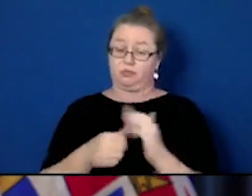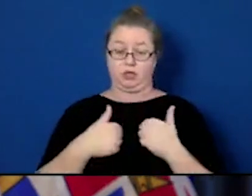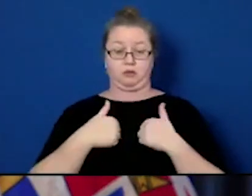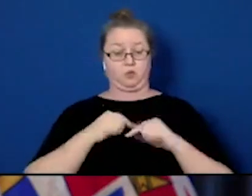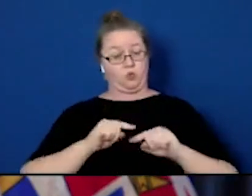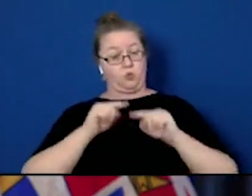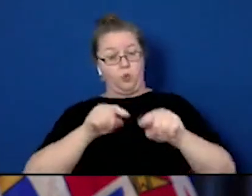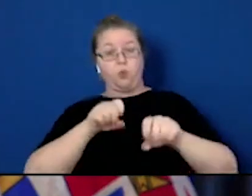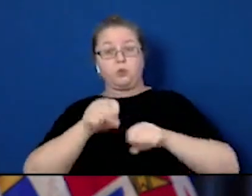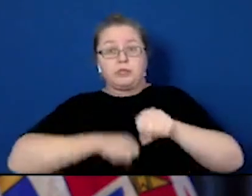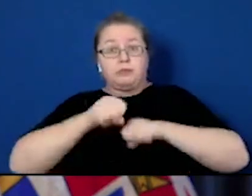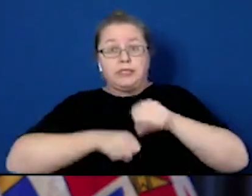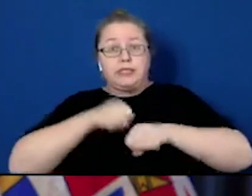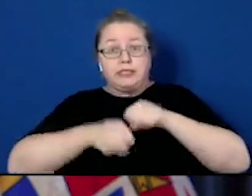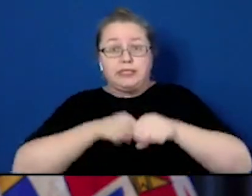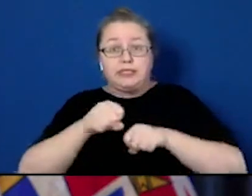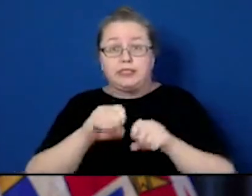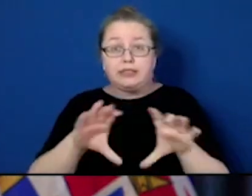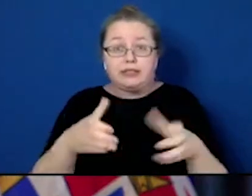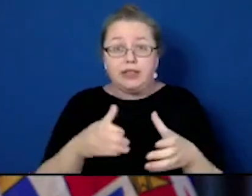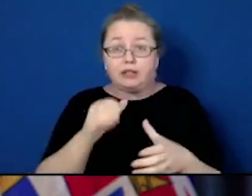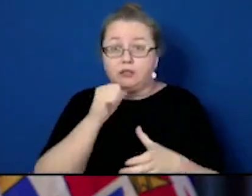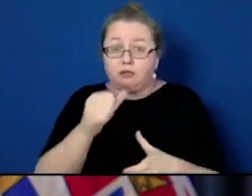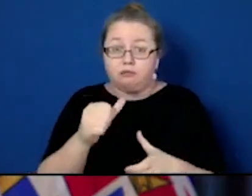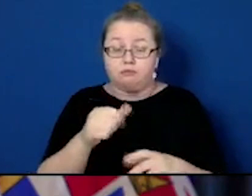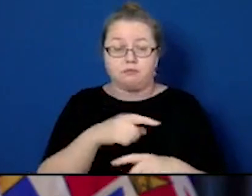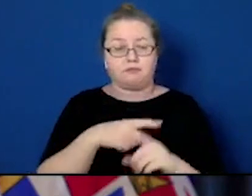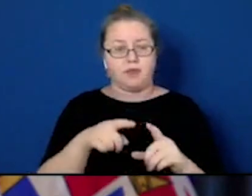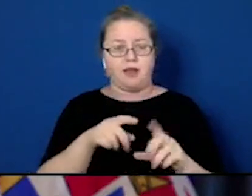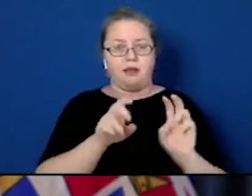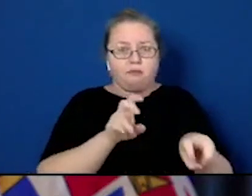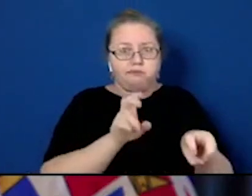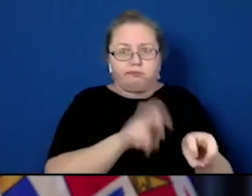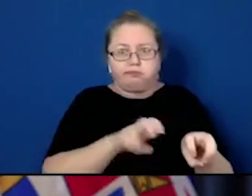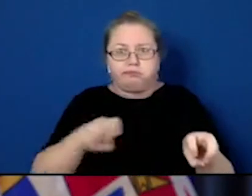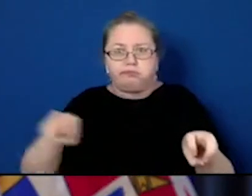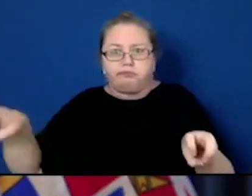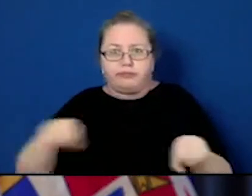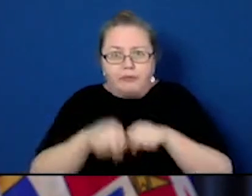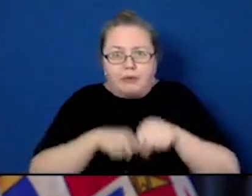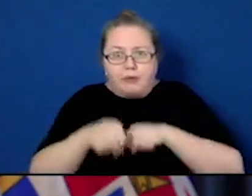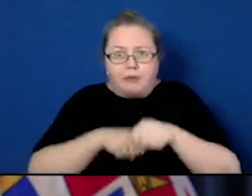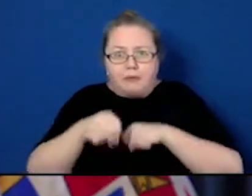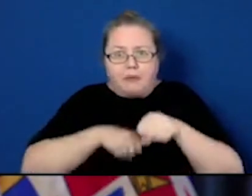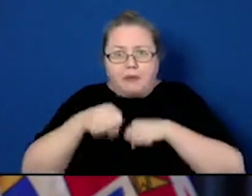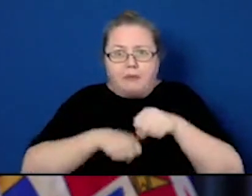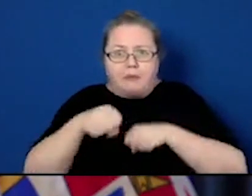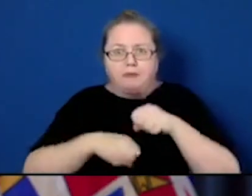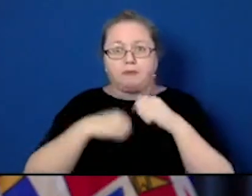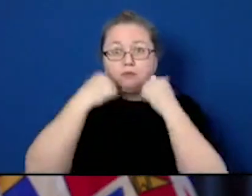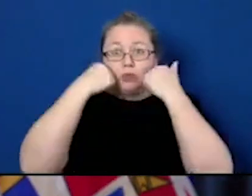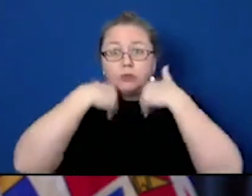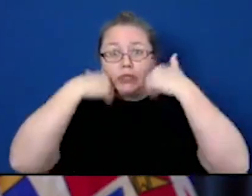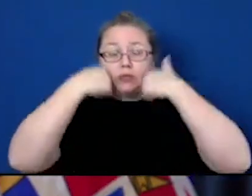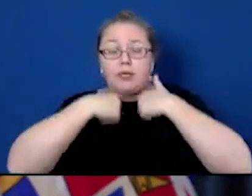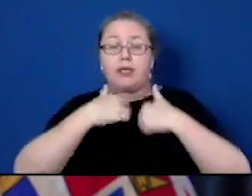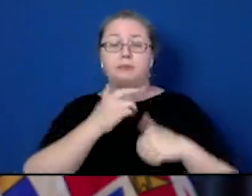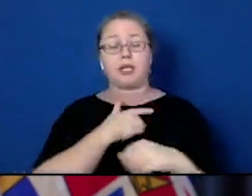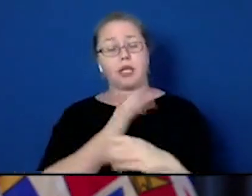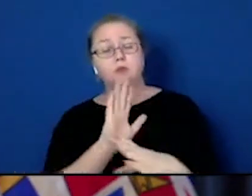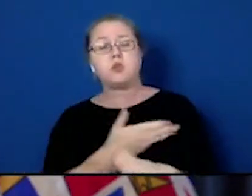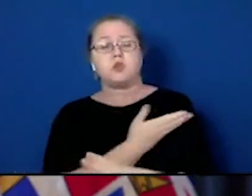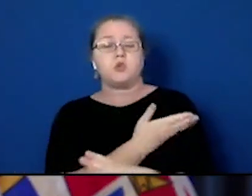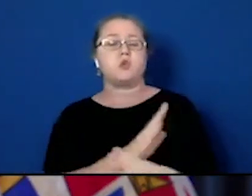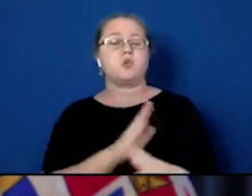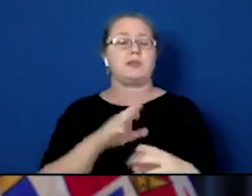been to a spin class myself, but we're in bikes, people are sweating, I have seen them. And, there's